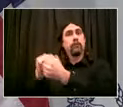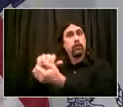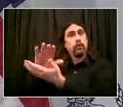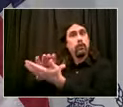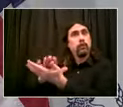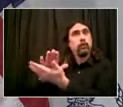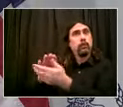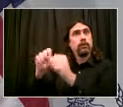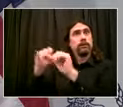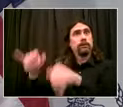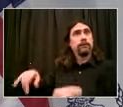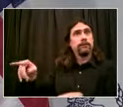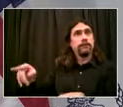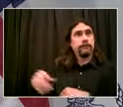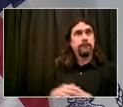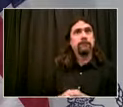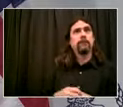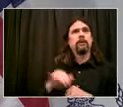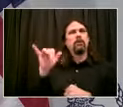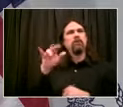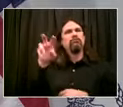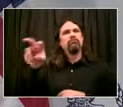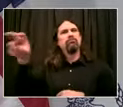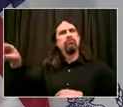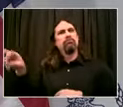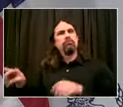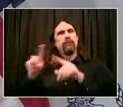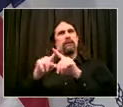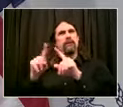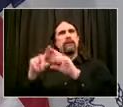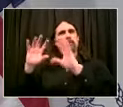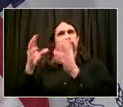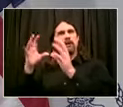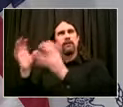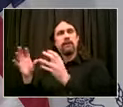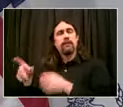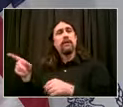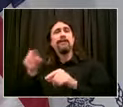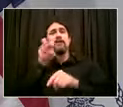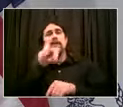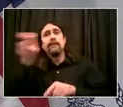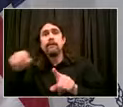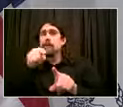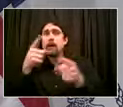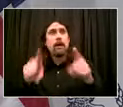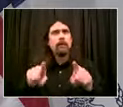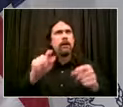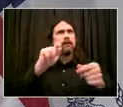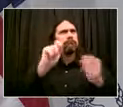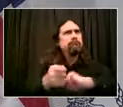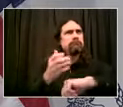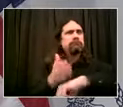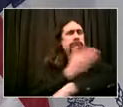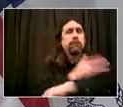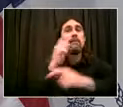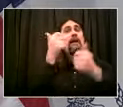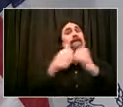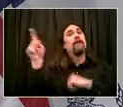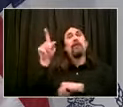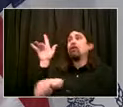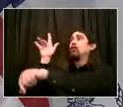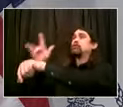modern, effective, admired agency who got the job done regularly, kept within budgets, timelines, oftentimes did better than anyone could